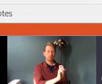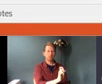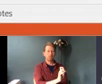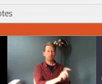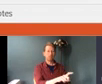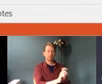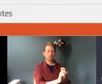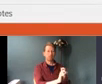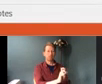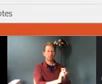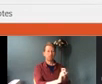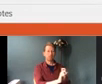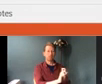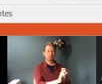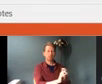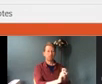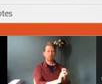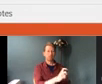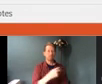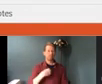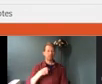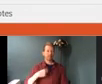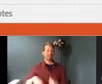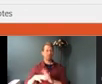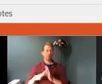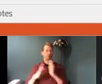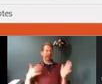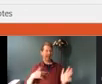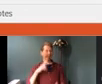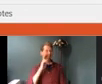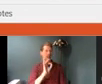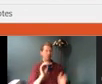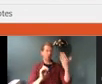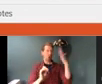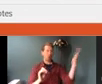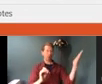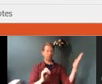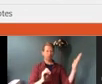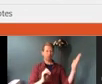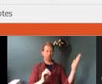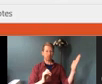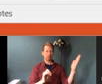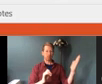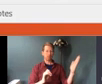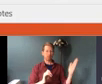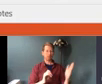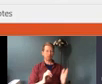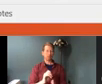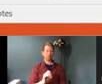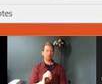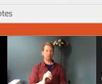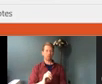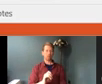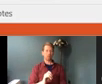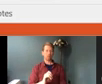Yes. So I guess. I don't know. For me, it's a full screen. I don't see anything else. So I think I could just go like